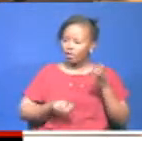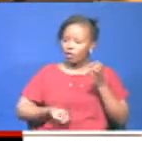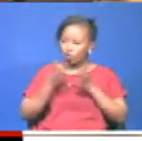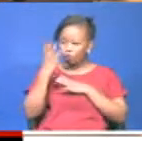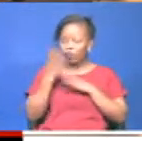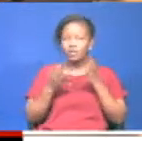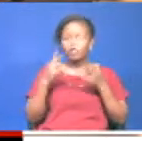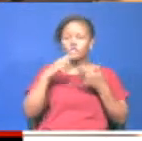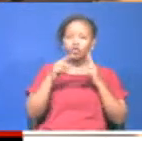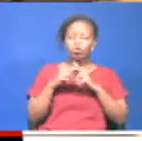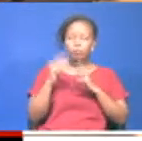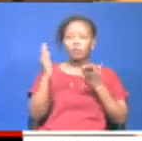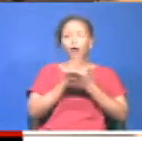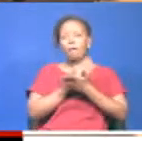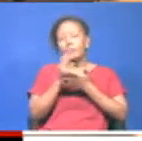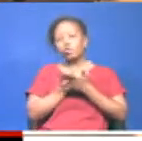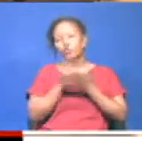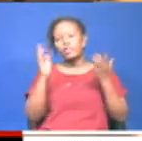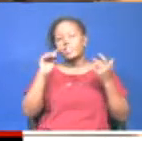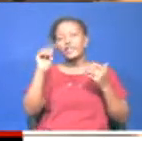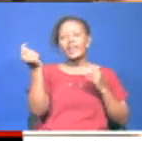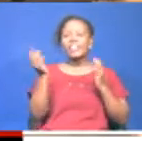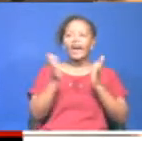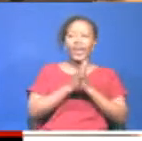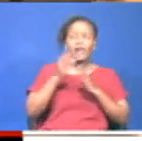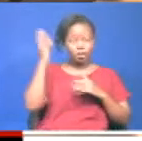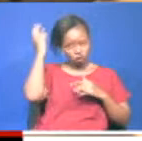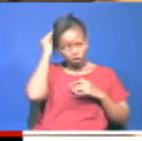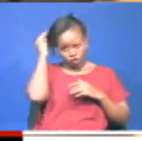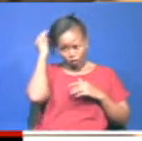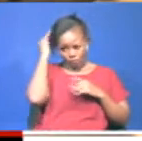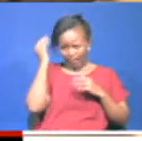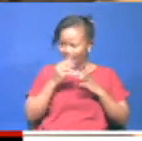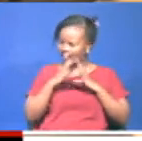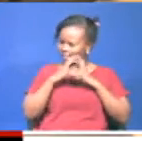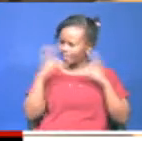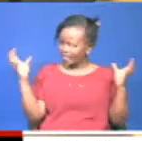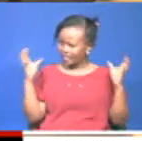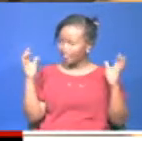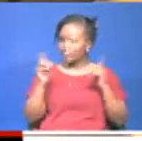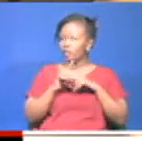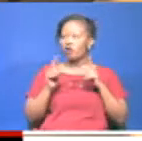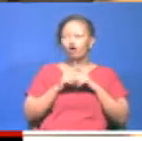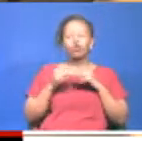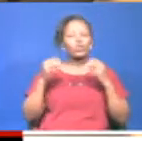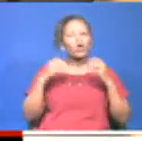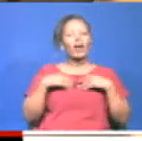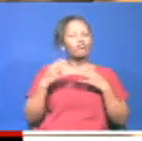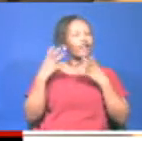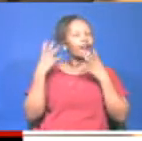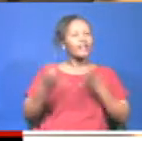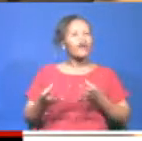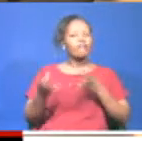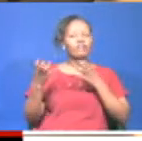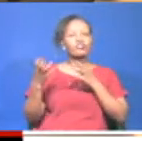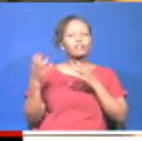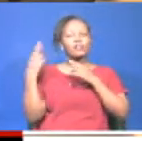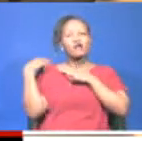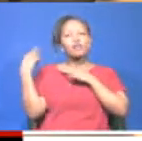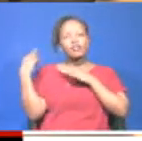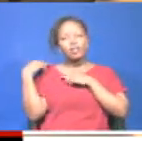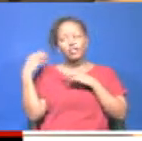Kenya and Somalia is indispensable, and we play a very indispensable role in the